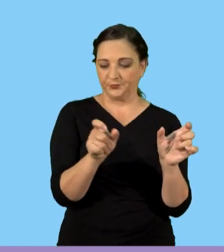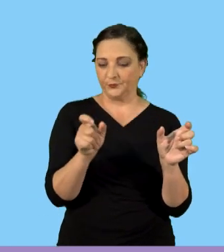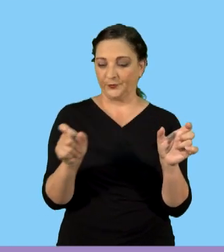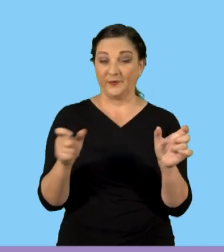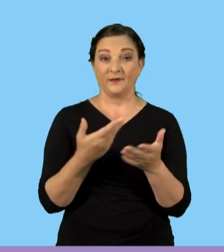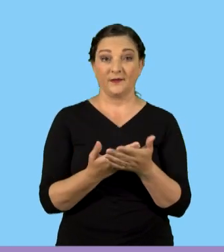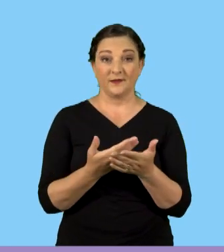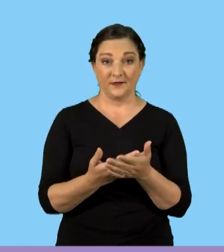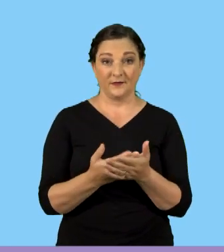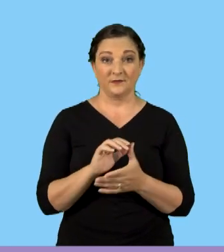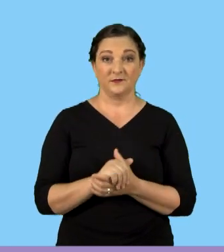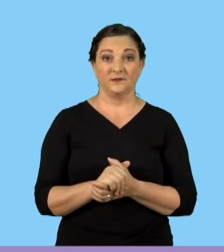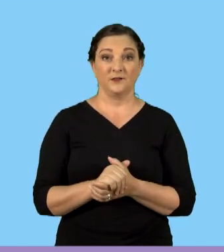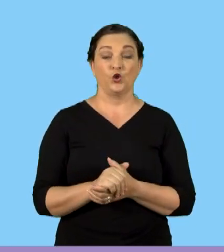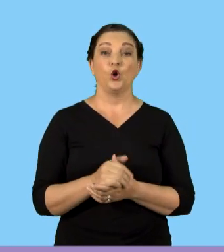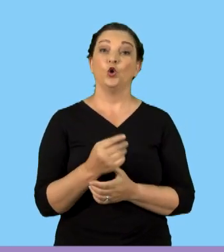equation